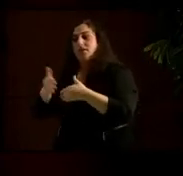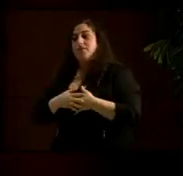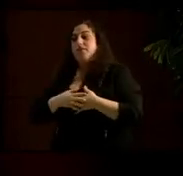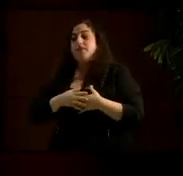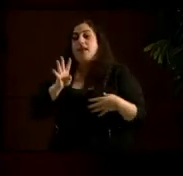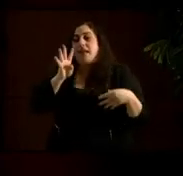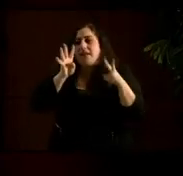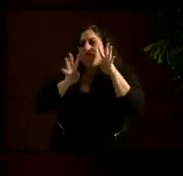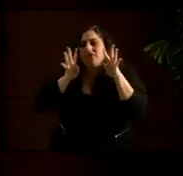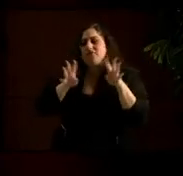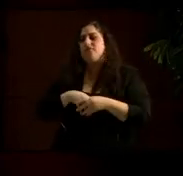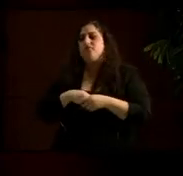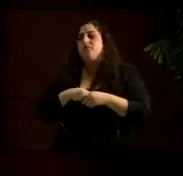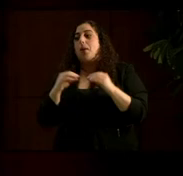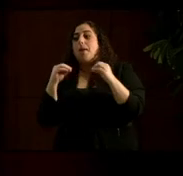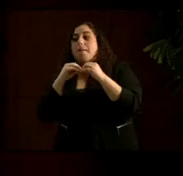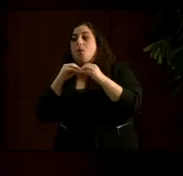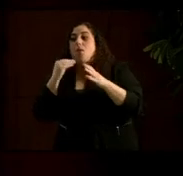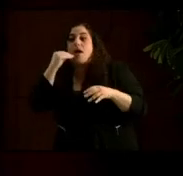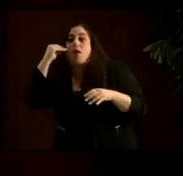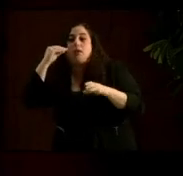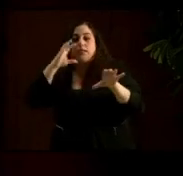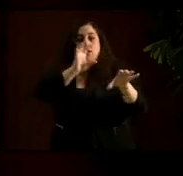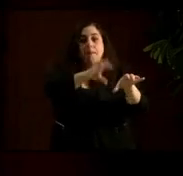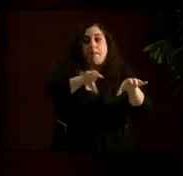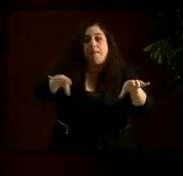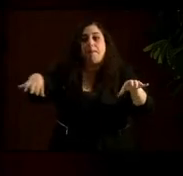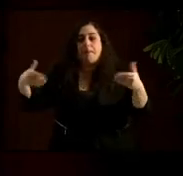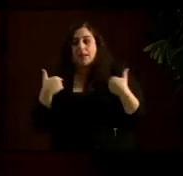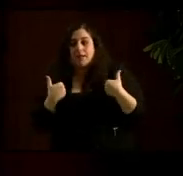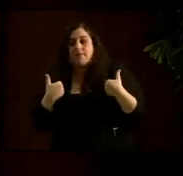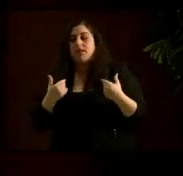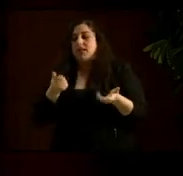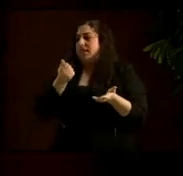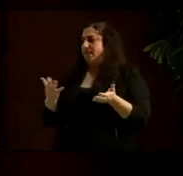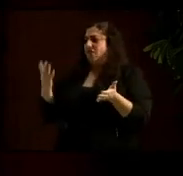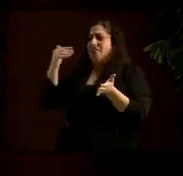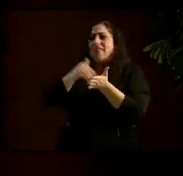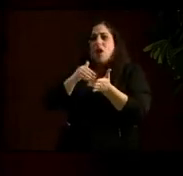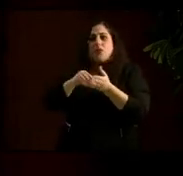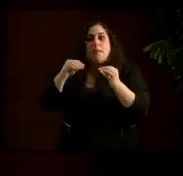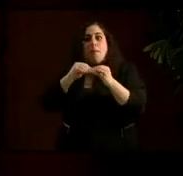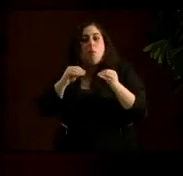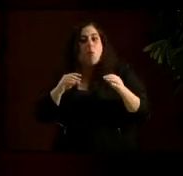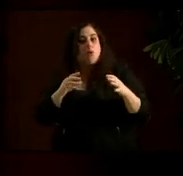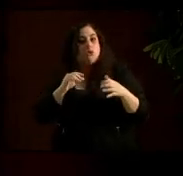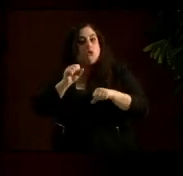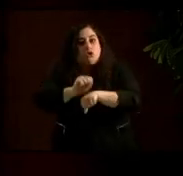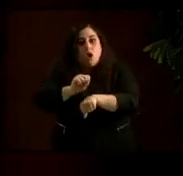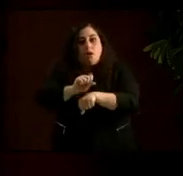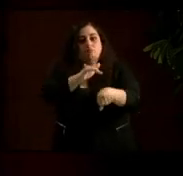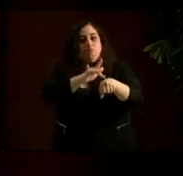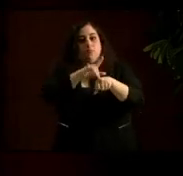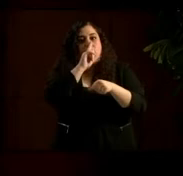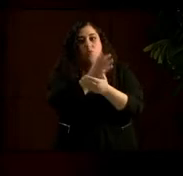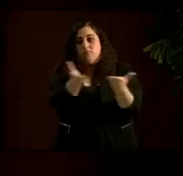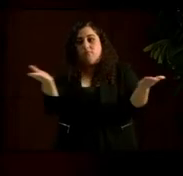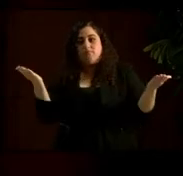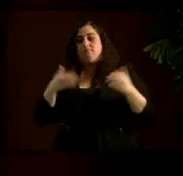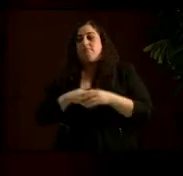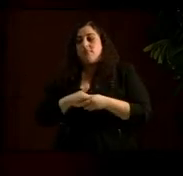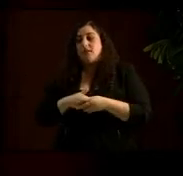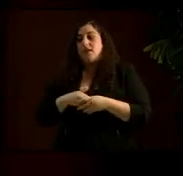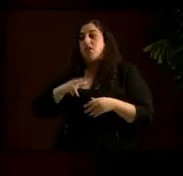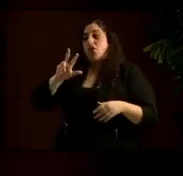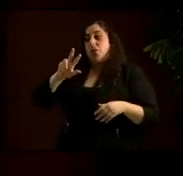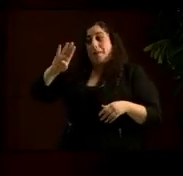enhanced research, thousands of jobs, and more than $3 billion a year in new economic activity. As I watched people gather for